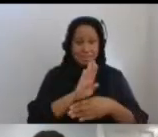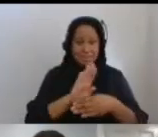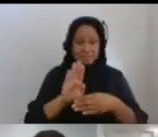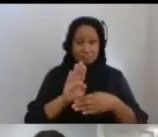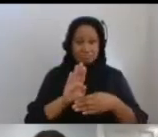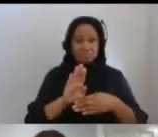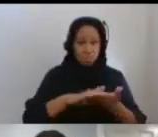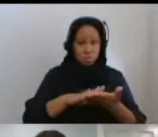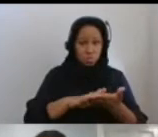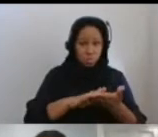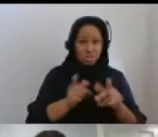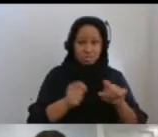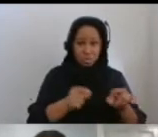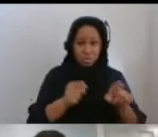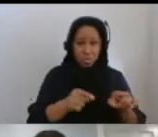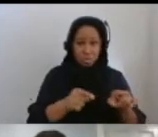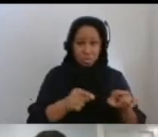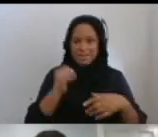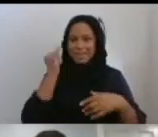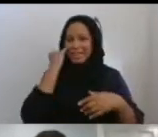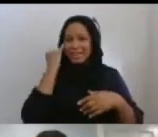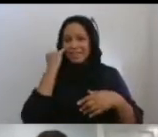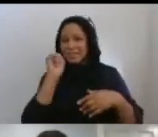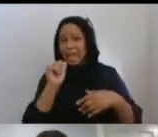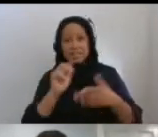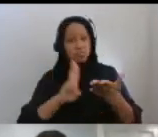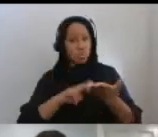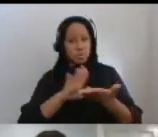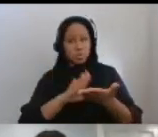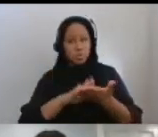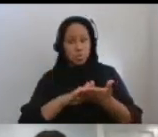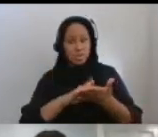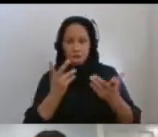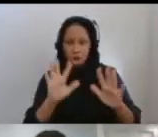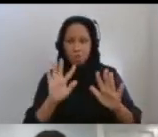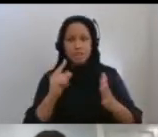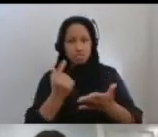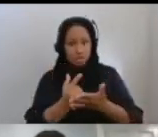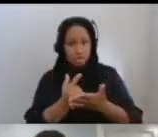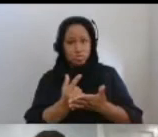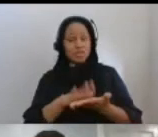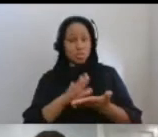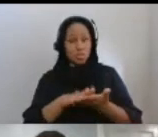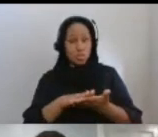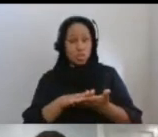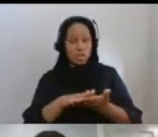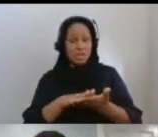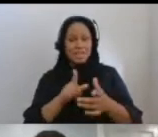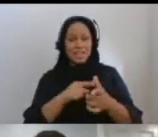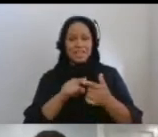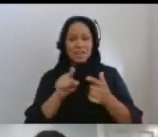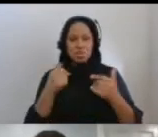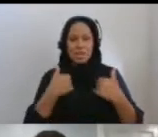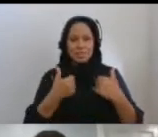school. If you are not enrolled in school, meaning you graduated school, then you have all this extra time